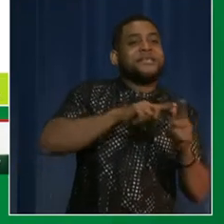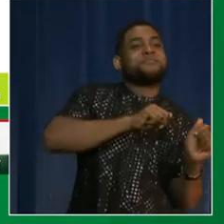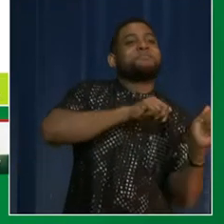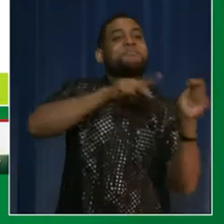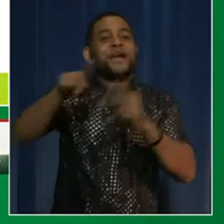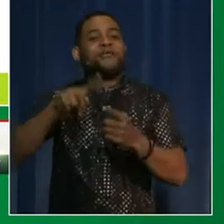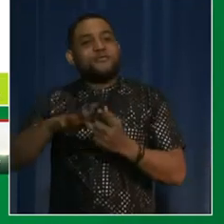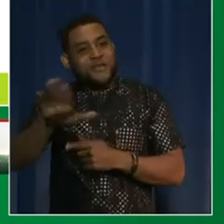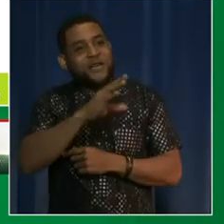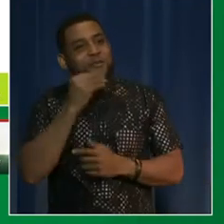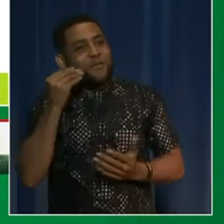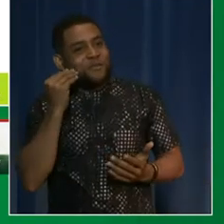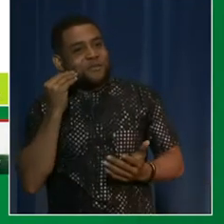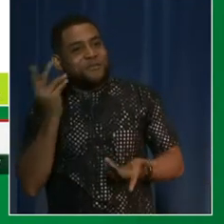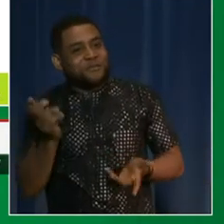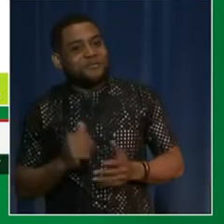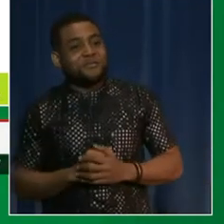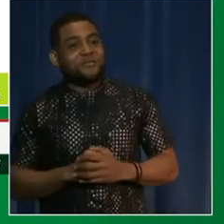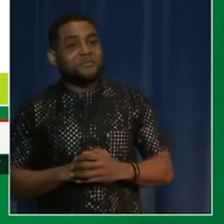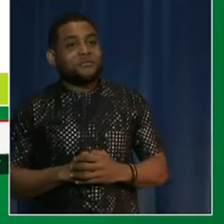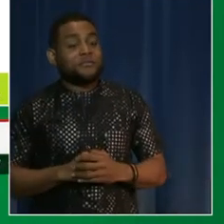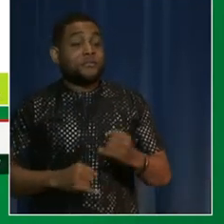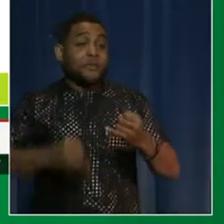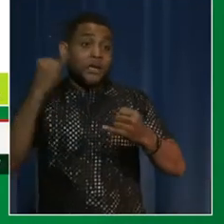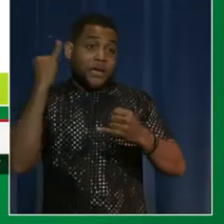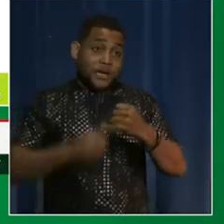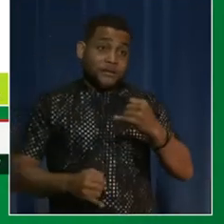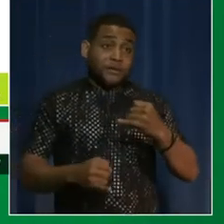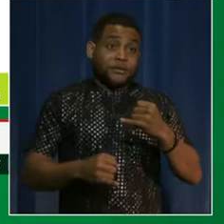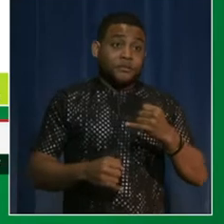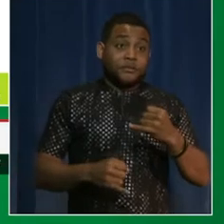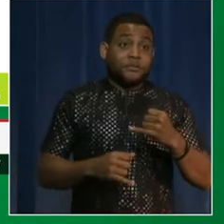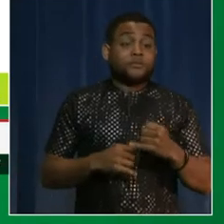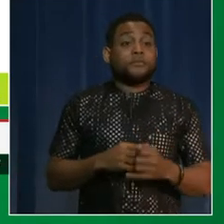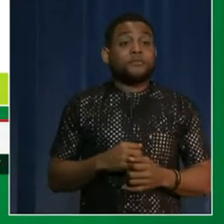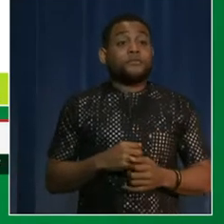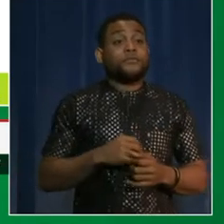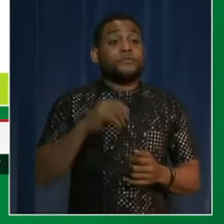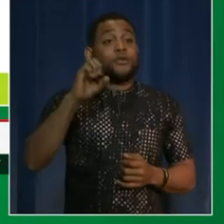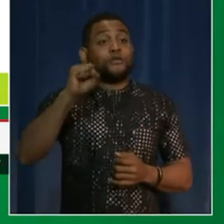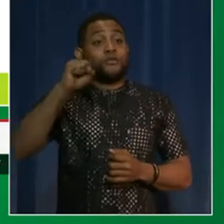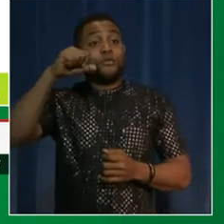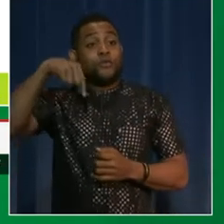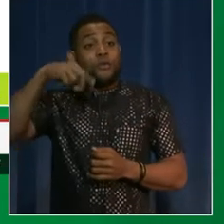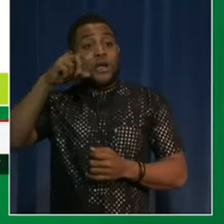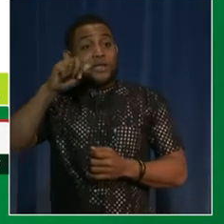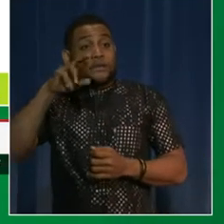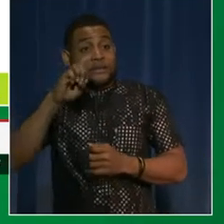homes. Lastly, we have Square 768, and that is located beside